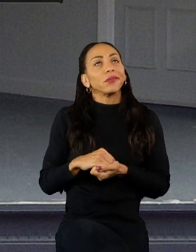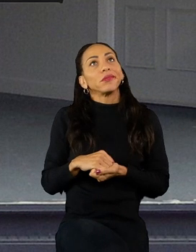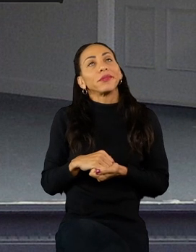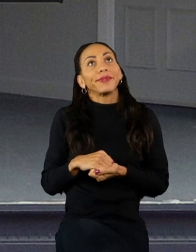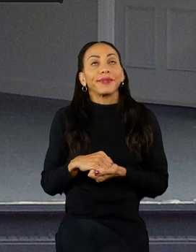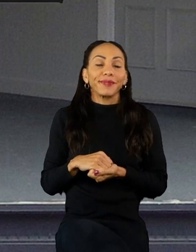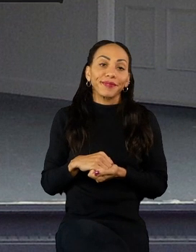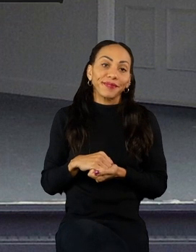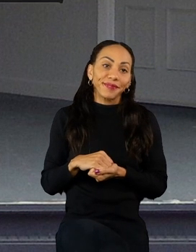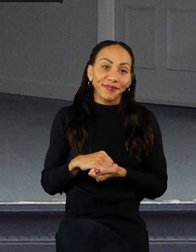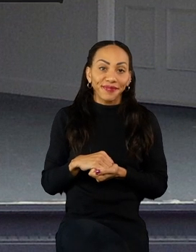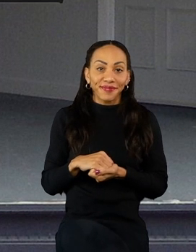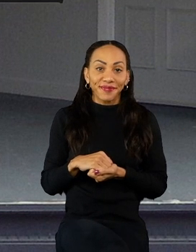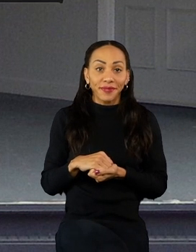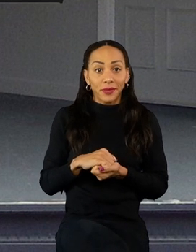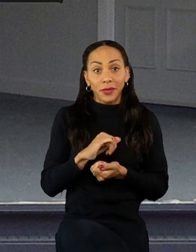And there might only be space